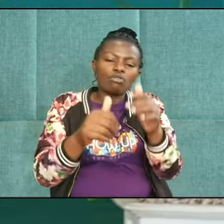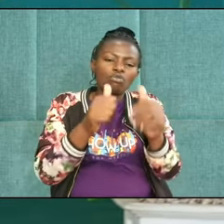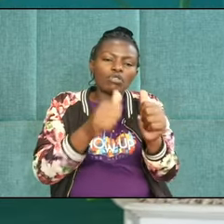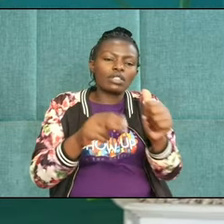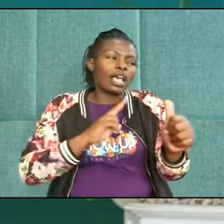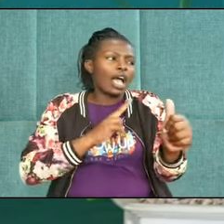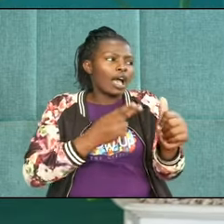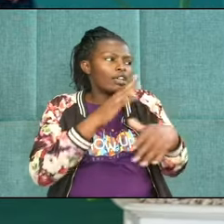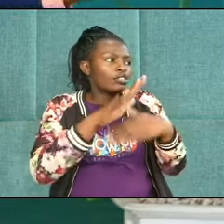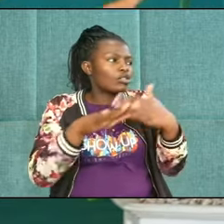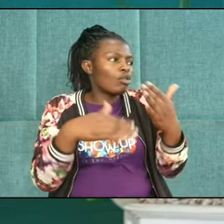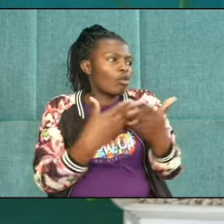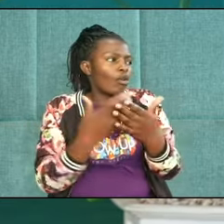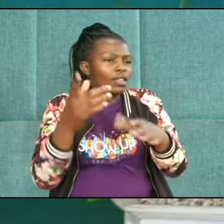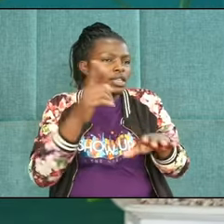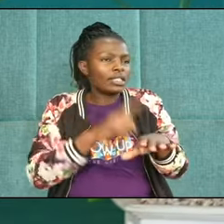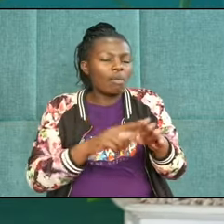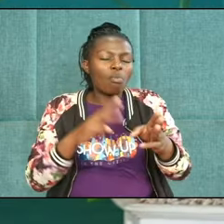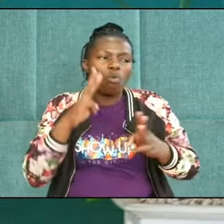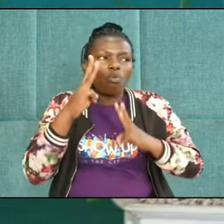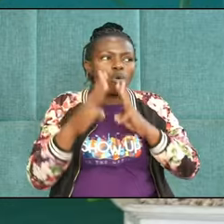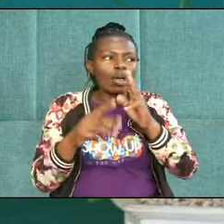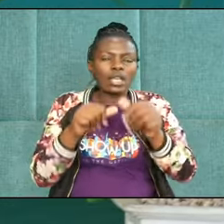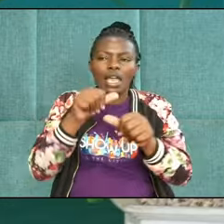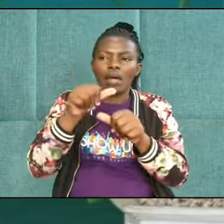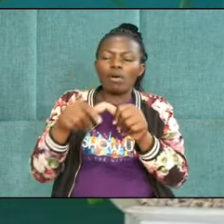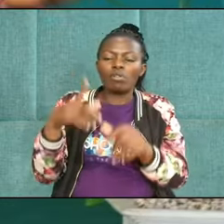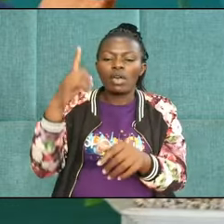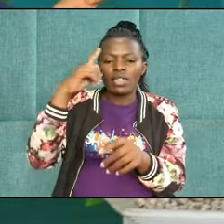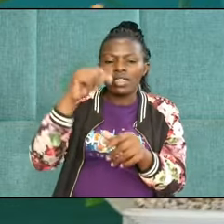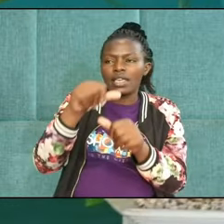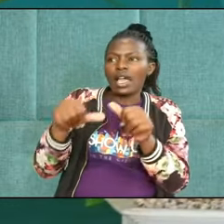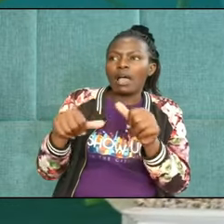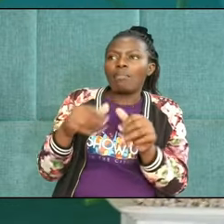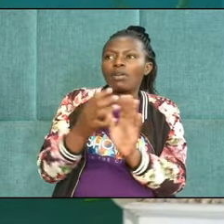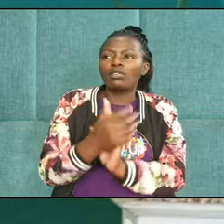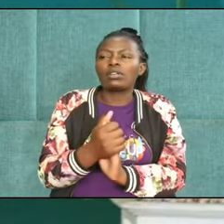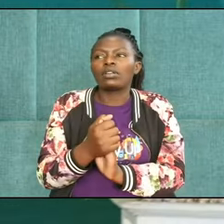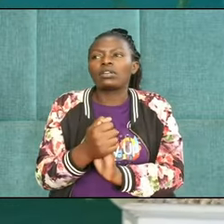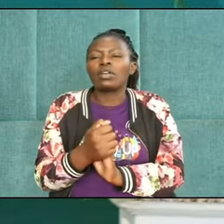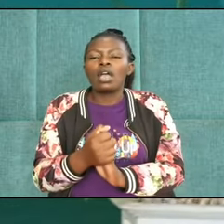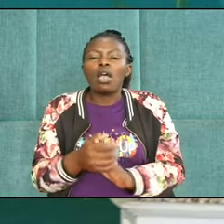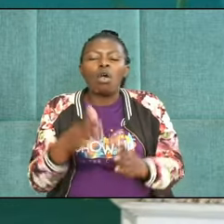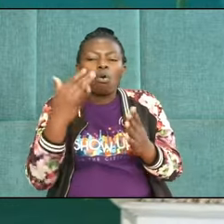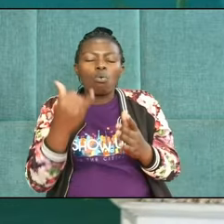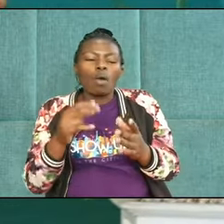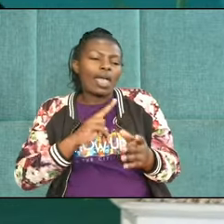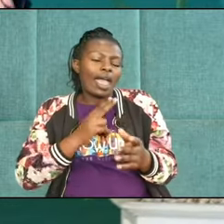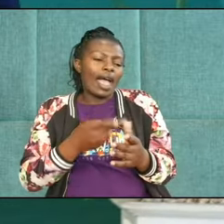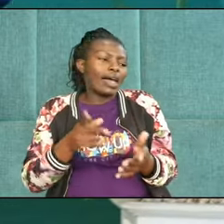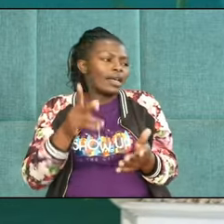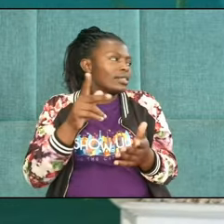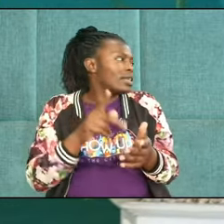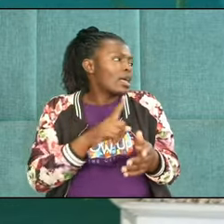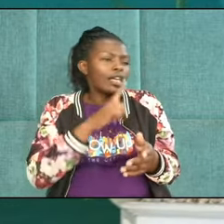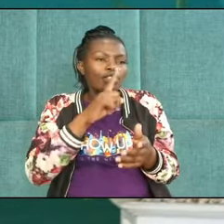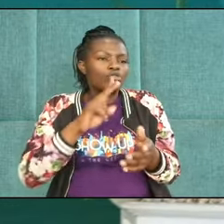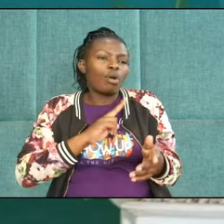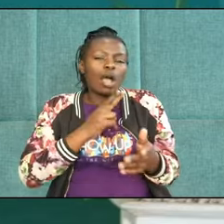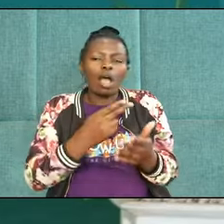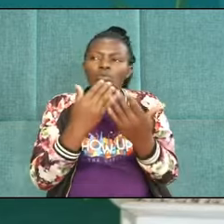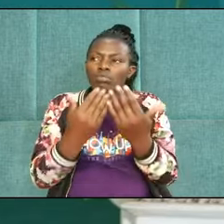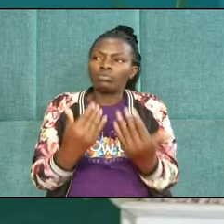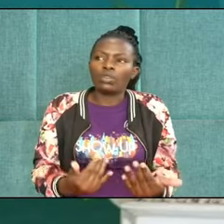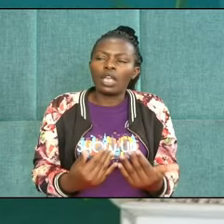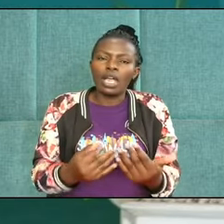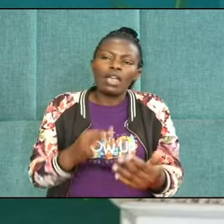worry about, which many of us think about. The reason why we insure our properties, our homes, our cars, is because we are